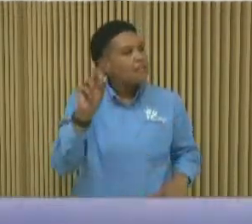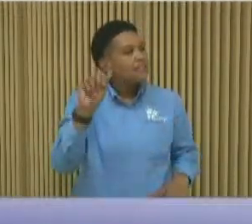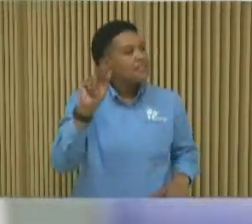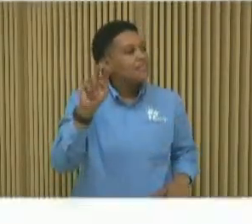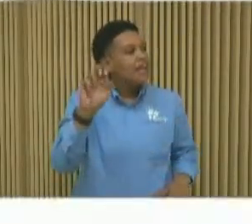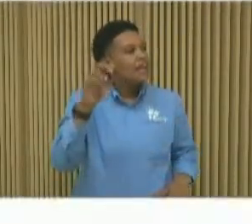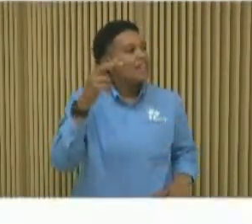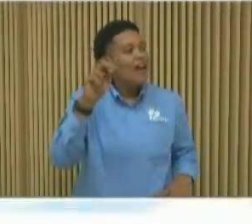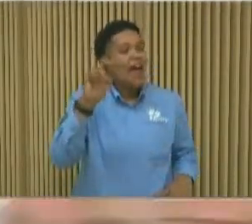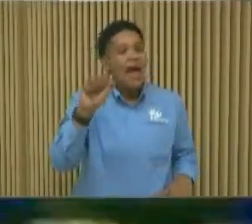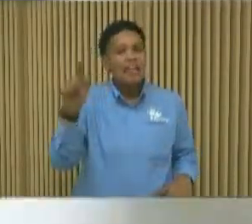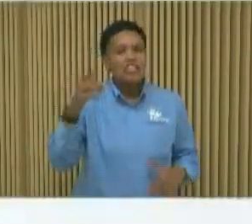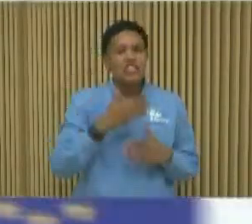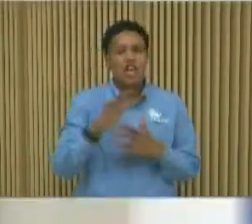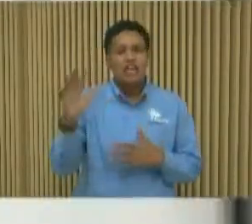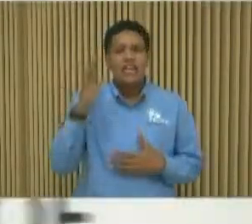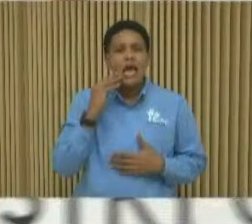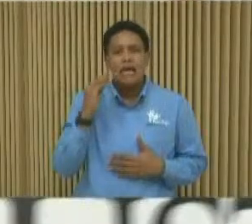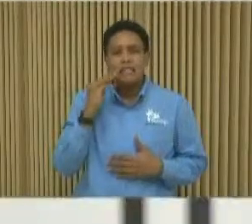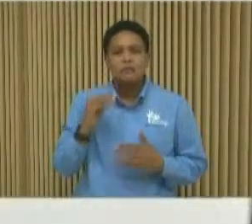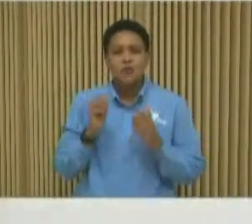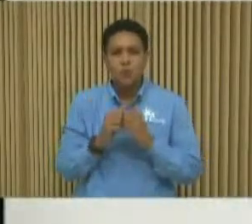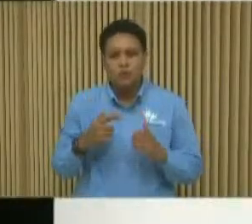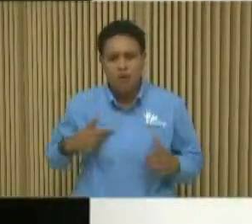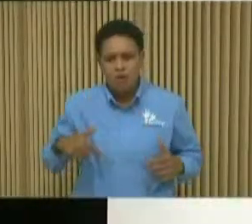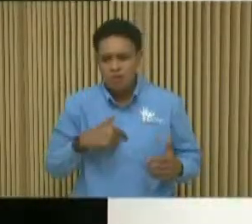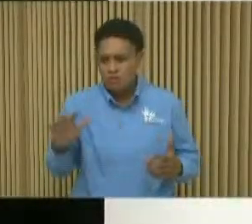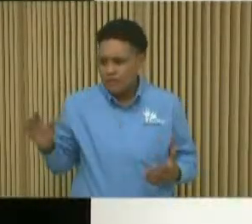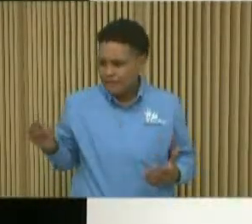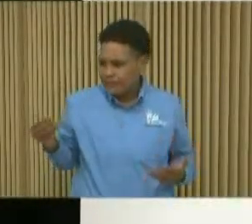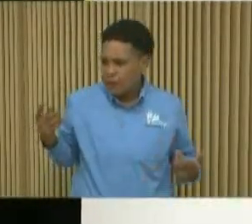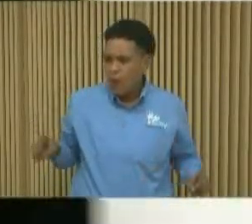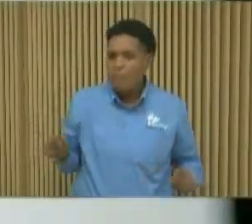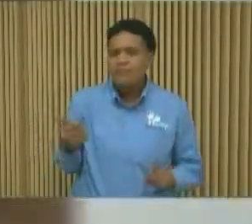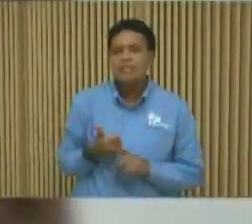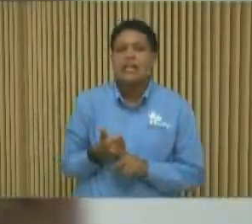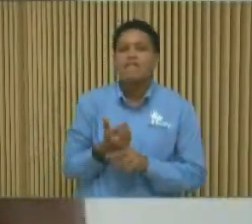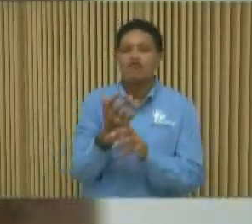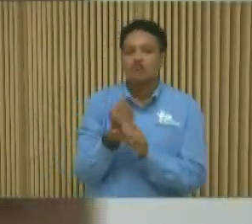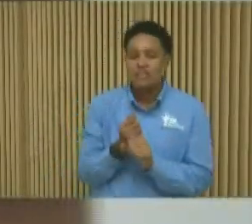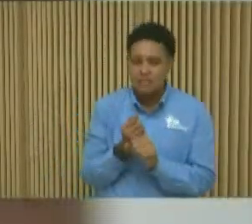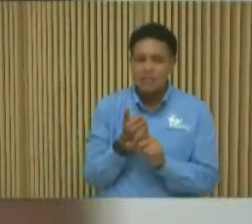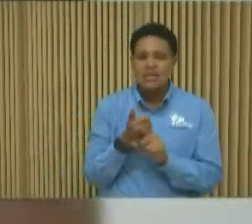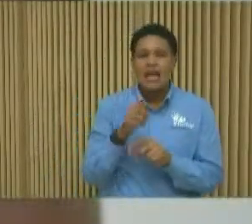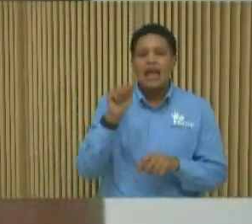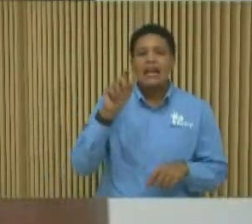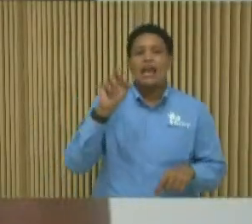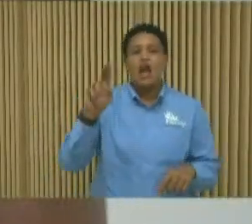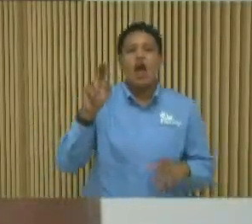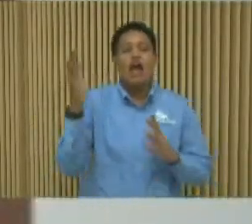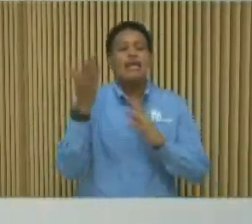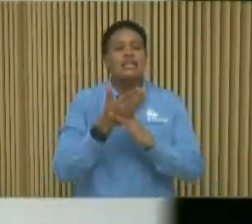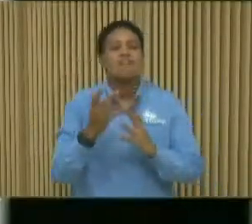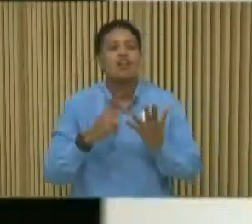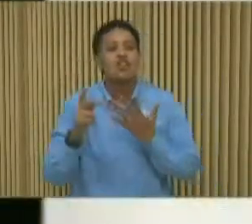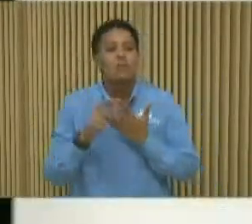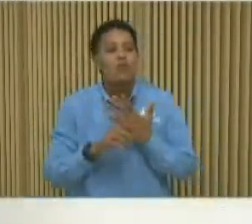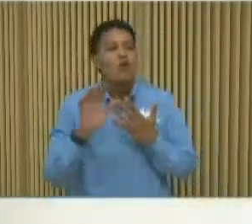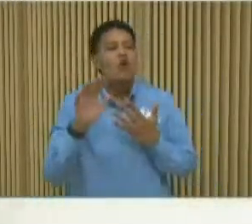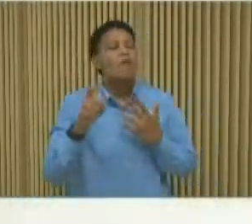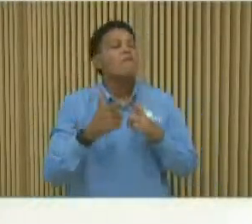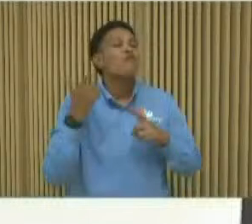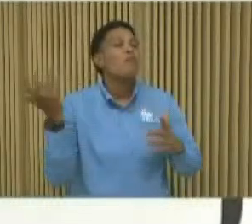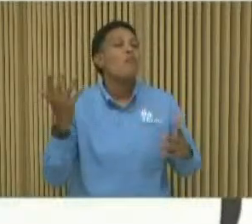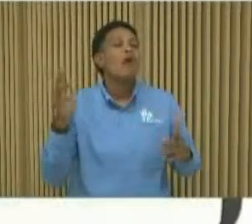He's here to share his experiences with us as a recipient of the ADR intervention program from